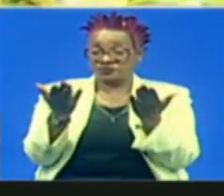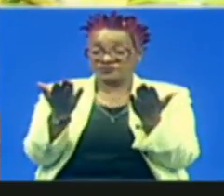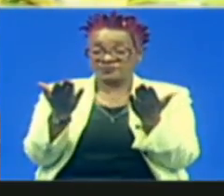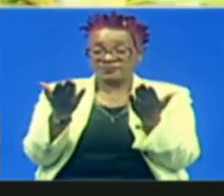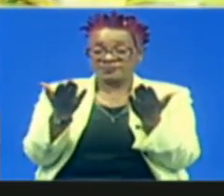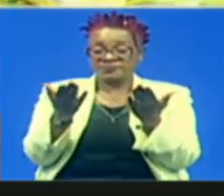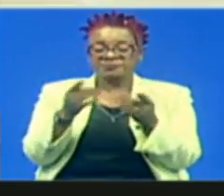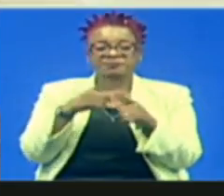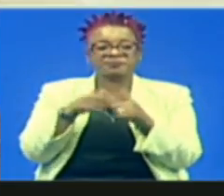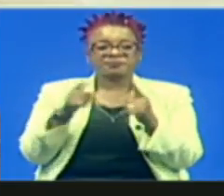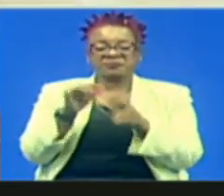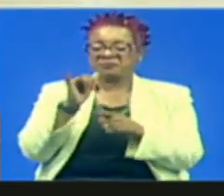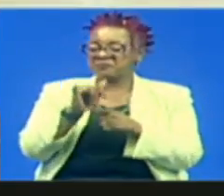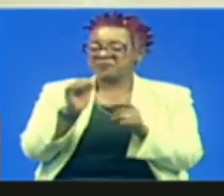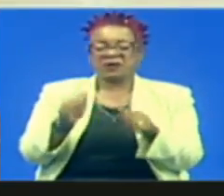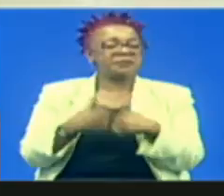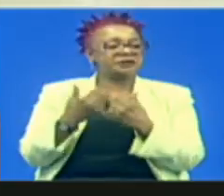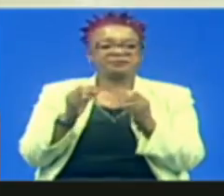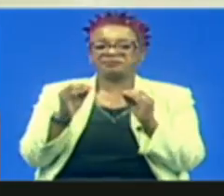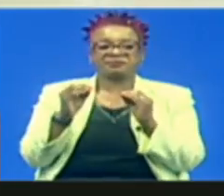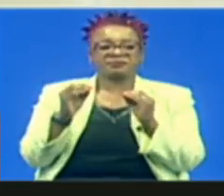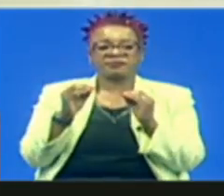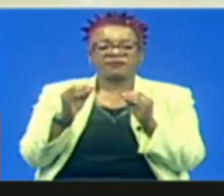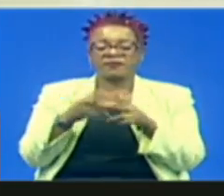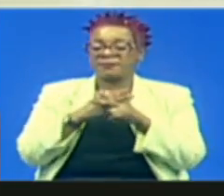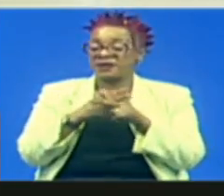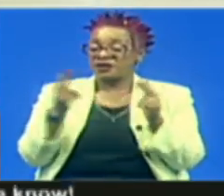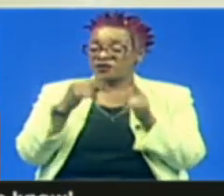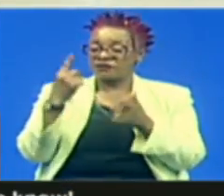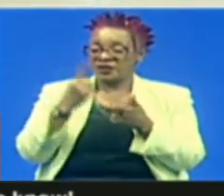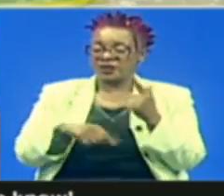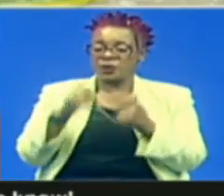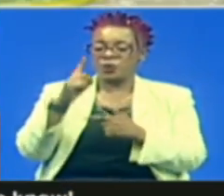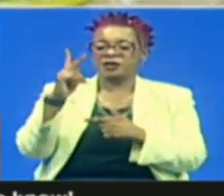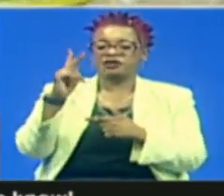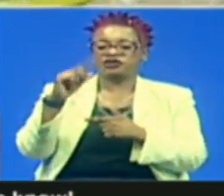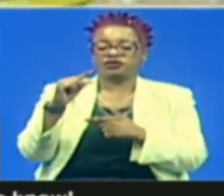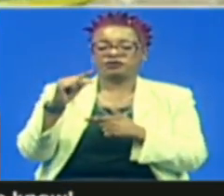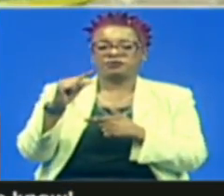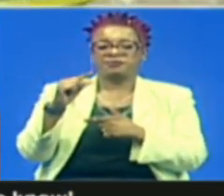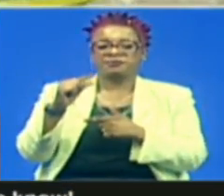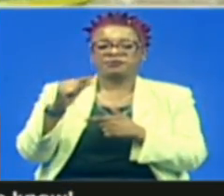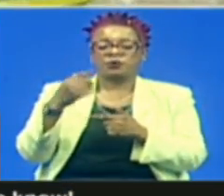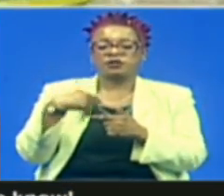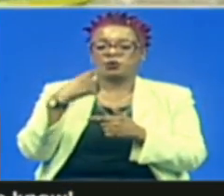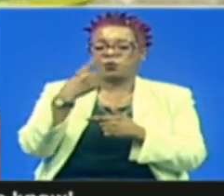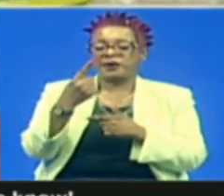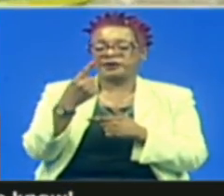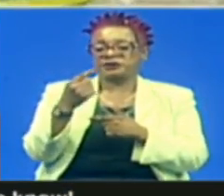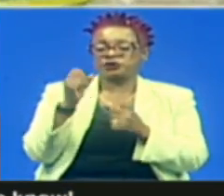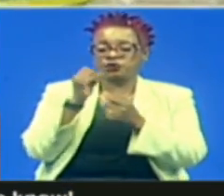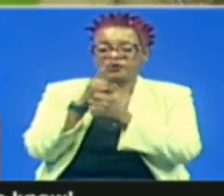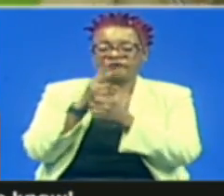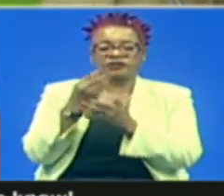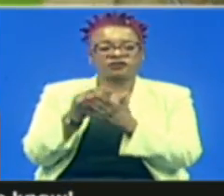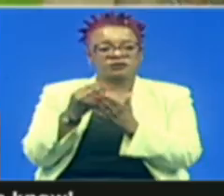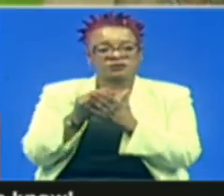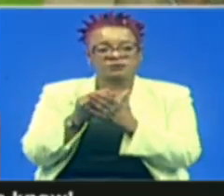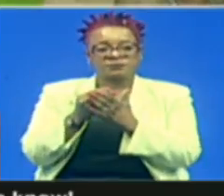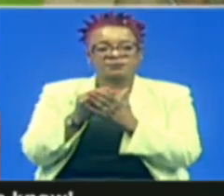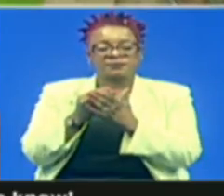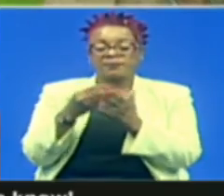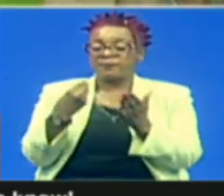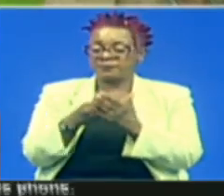has not been the case. At the beginning of the year, a kilogram of sugar retailed at 112 shillings. The